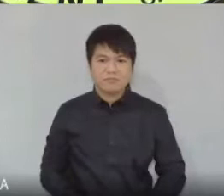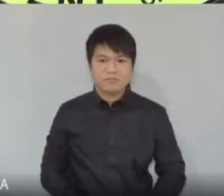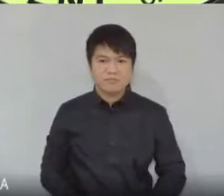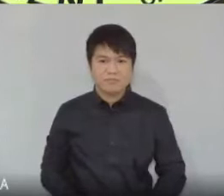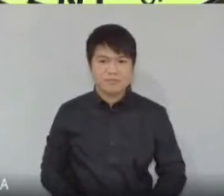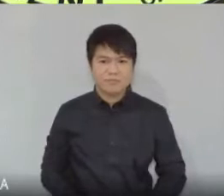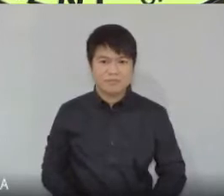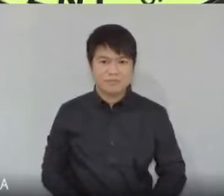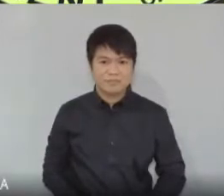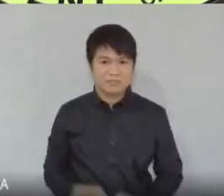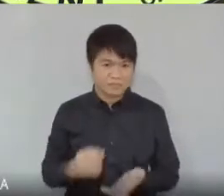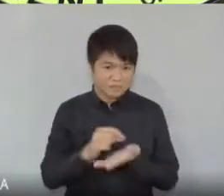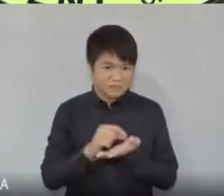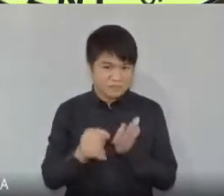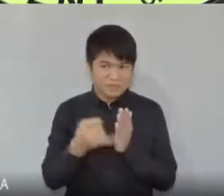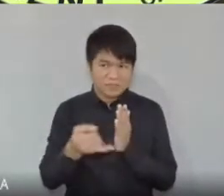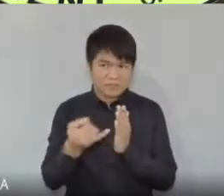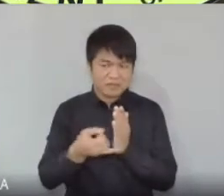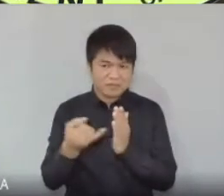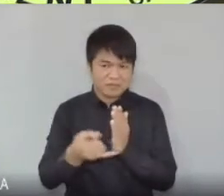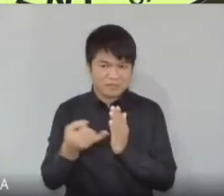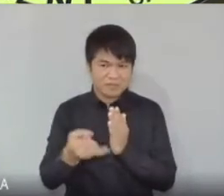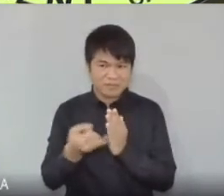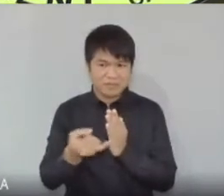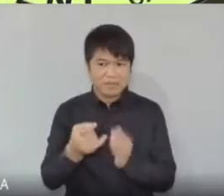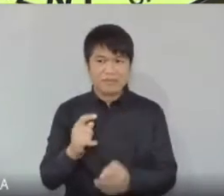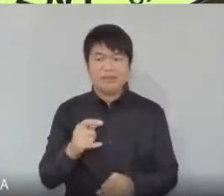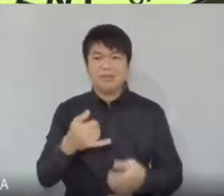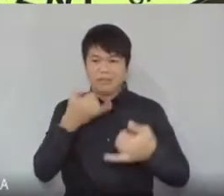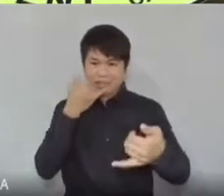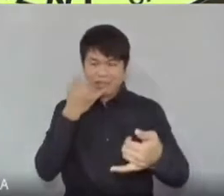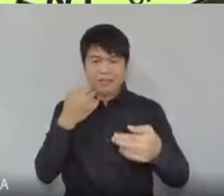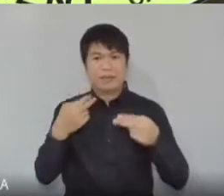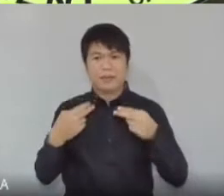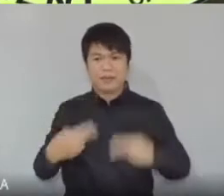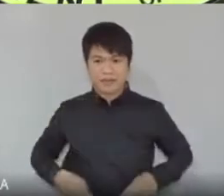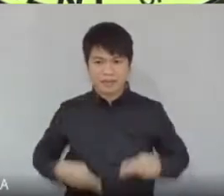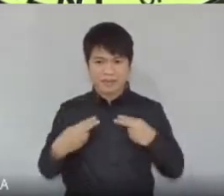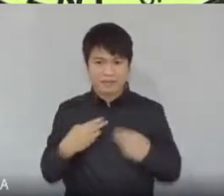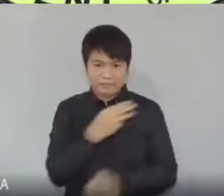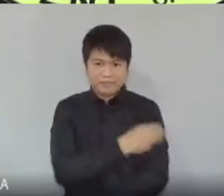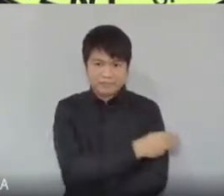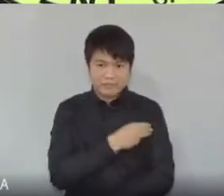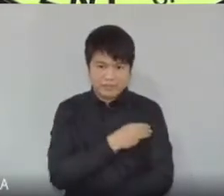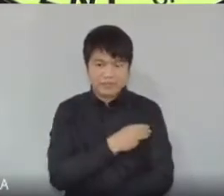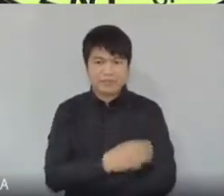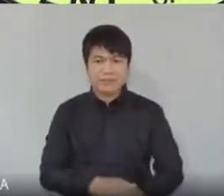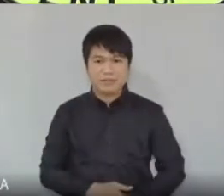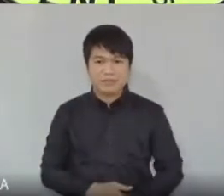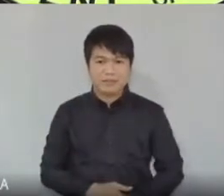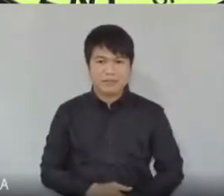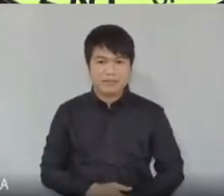it, and in the Philippines, the business of telehealth grew by 450% in April due to the